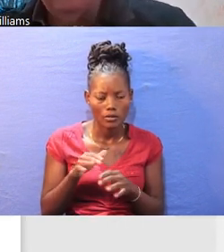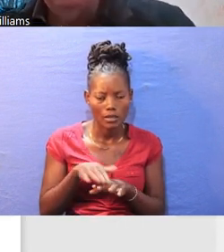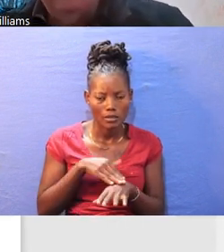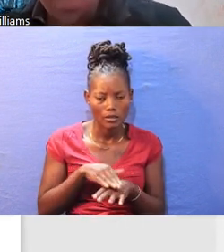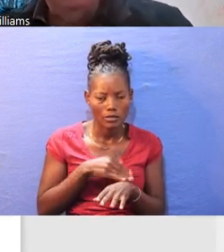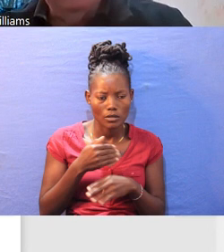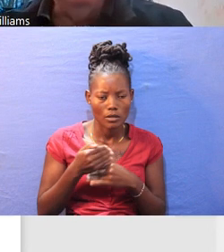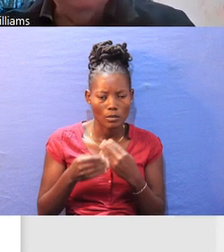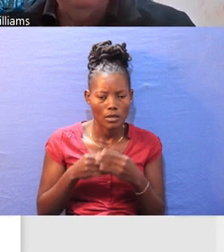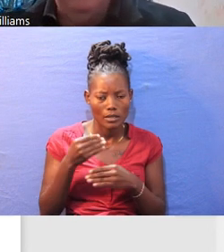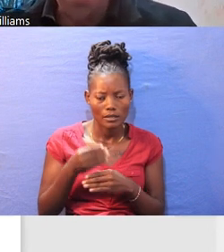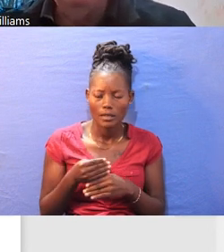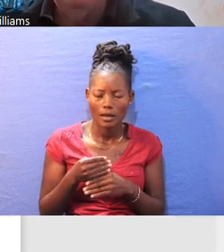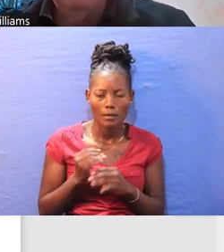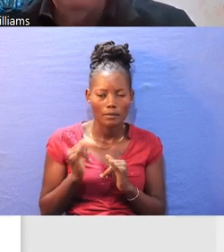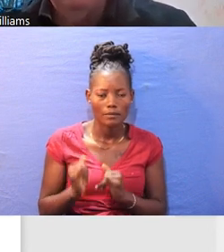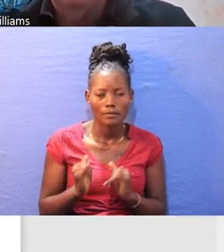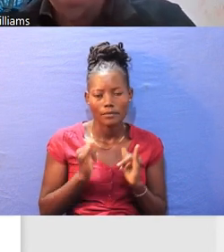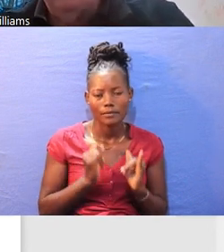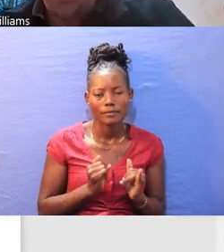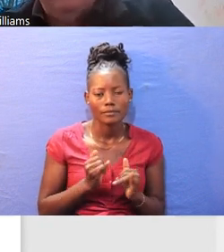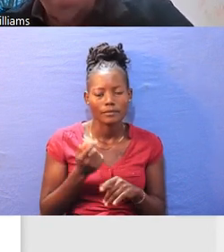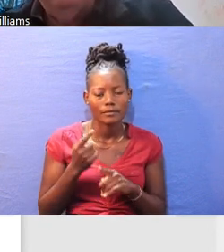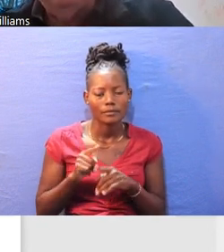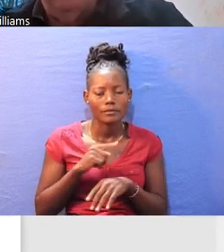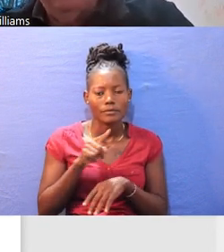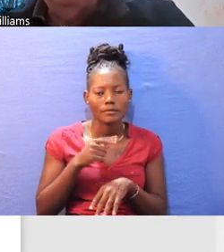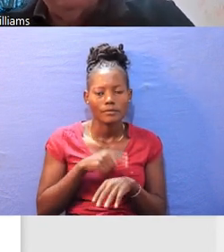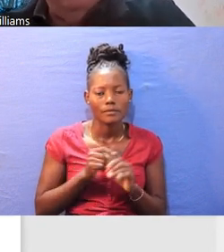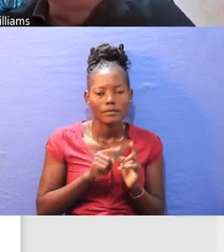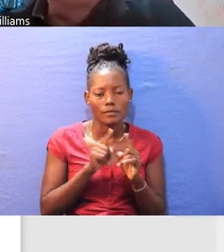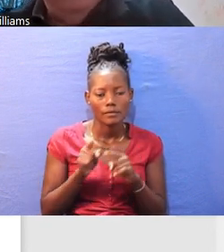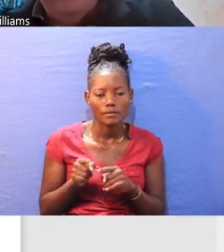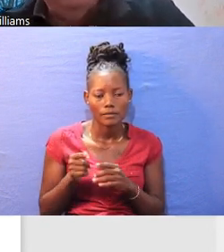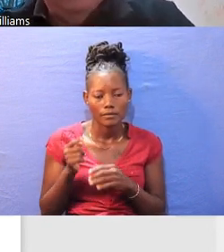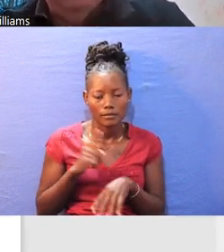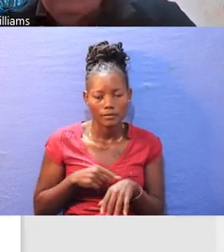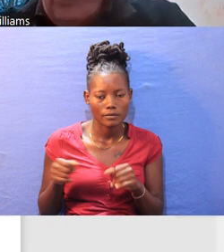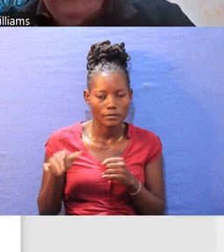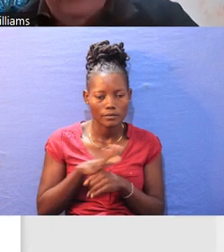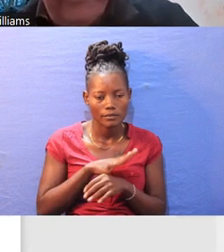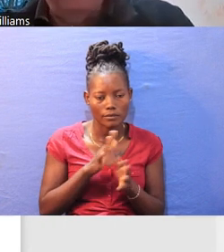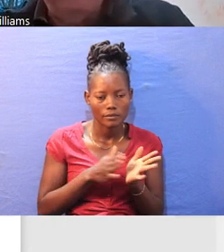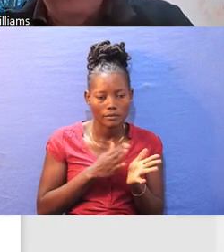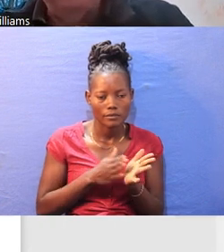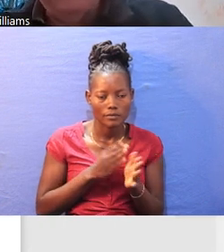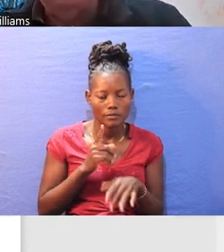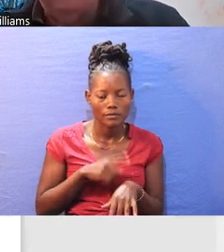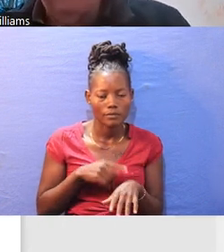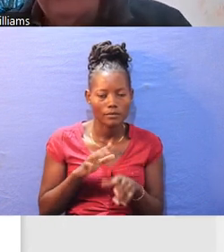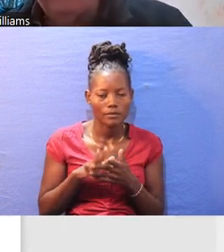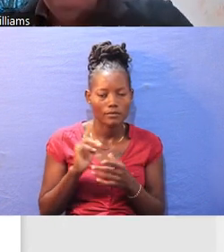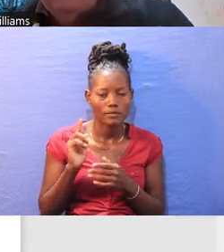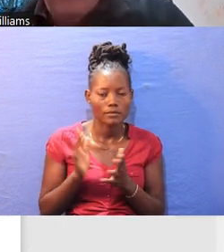out. They're slowly building up. And so it's sort of an individual thing, but when they get to that, as long as they're full speed, when they get